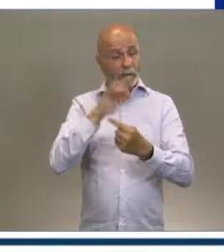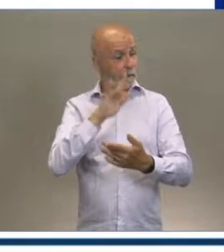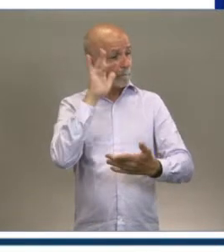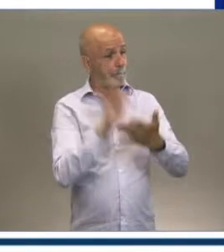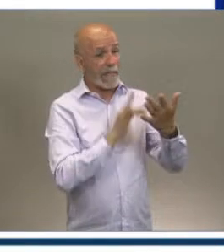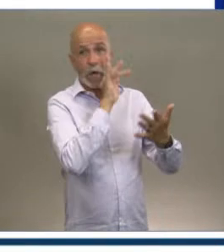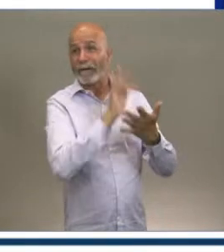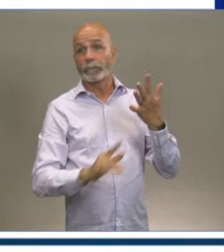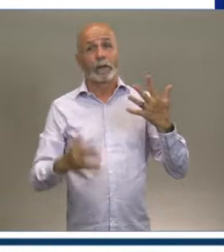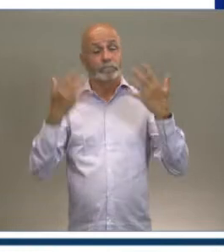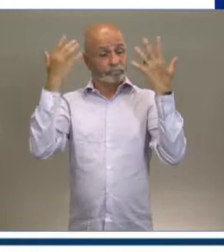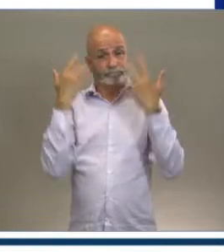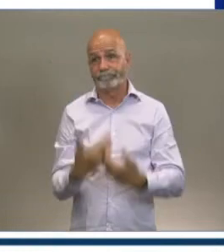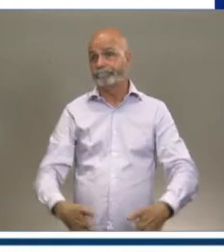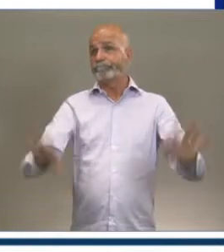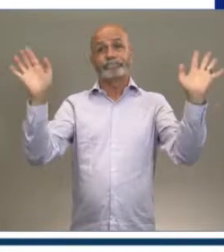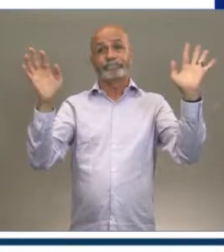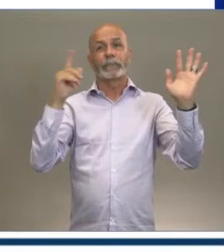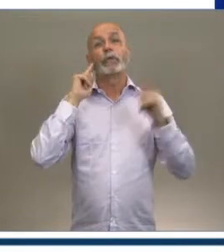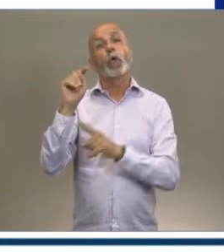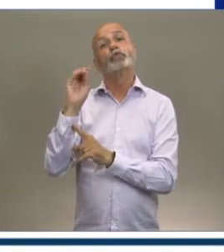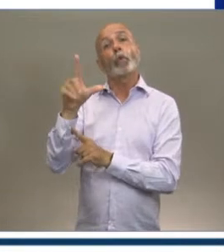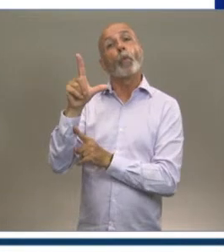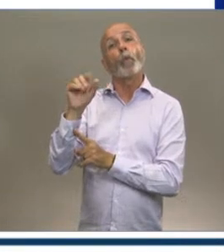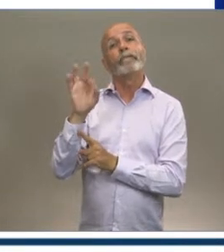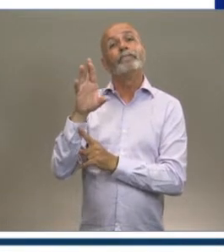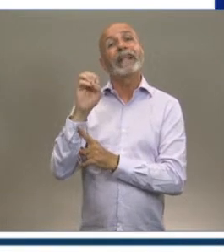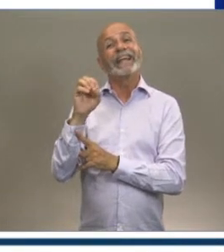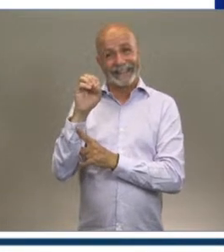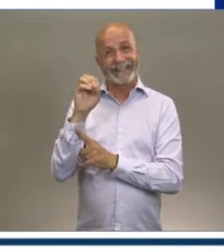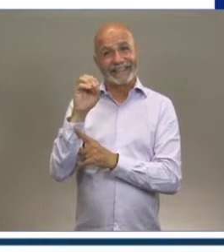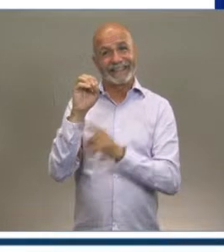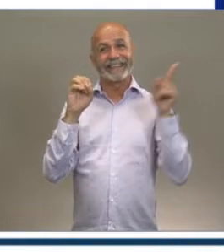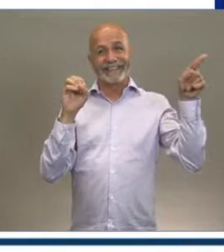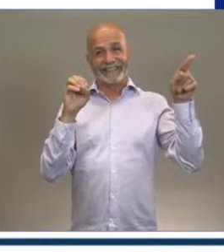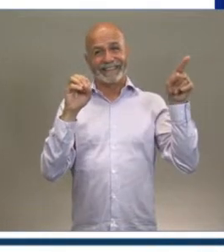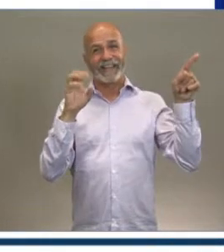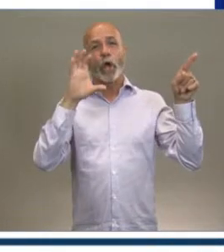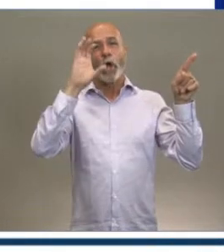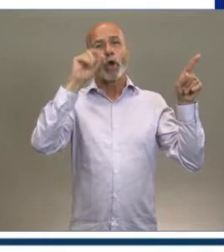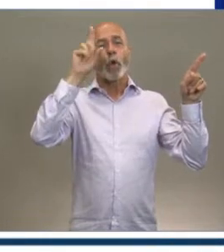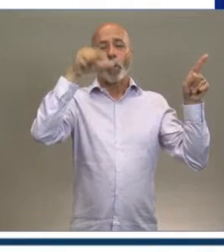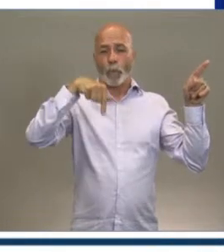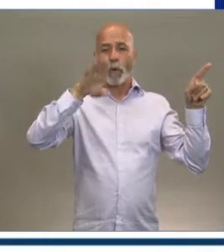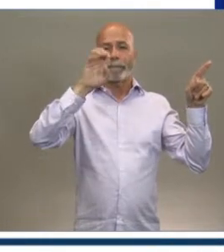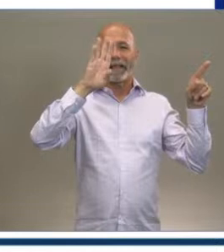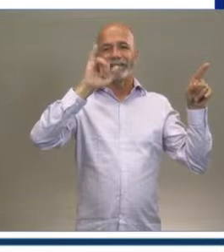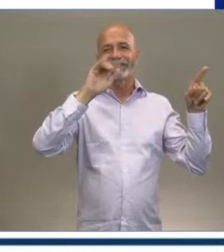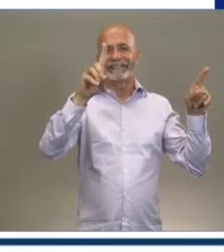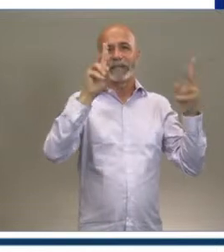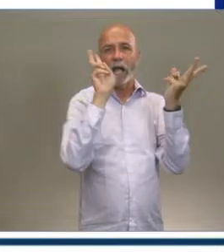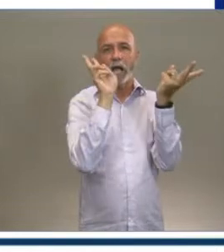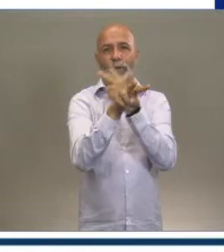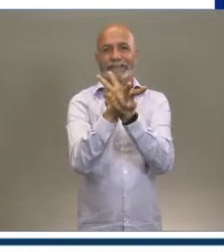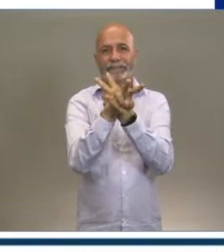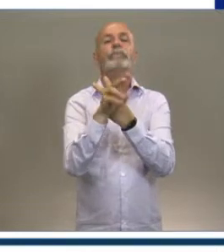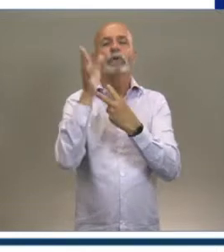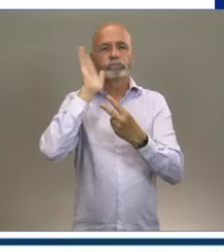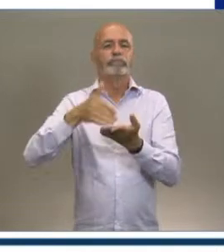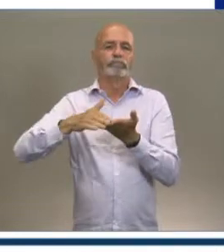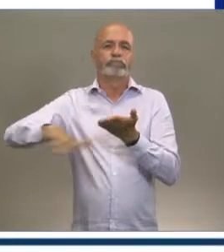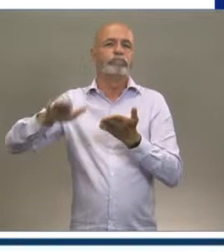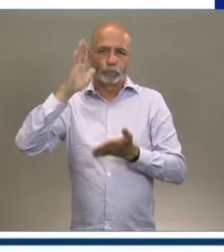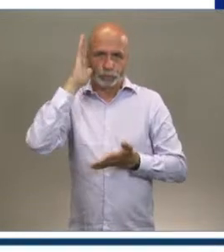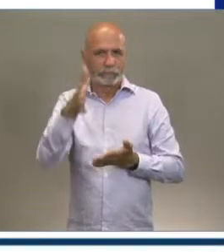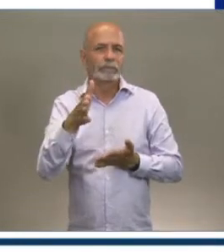removing tolls for Nova Scotians at the Cobequid Pass, and that's still that's the commitment that we'll be making